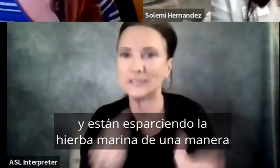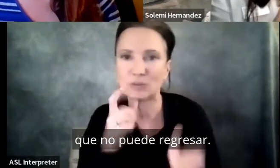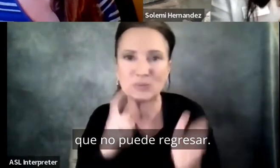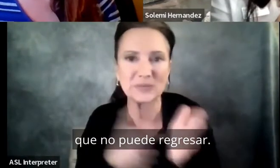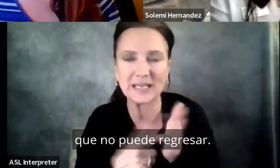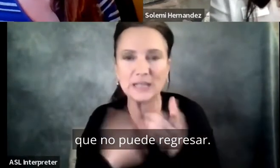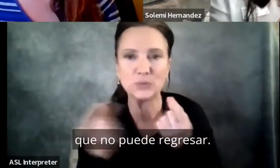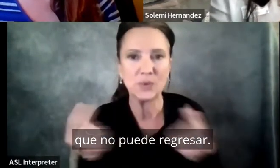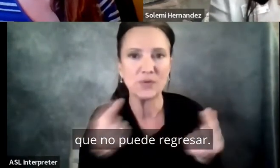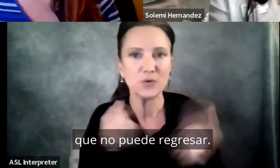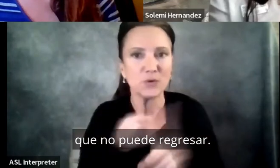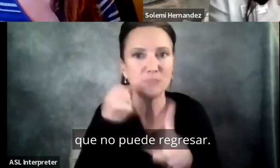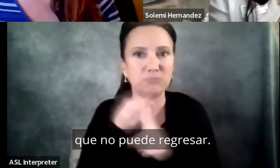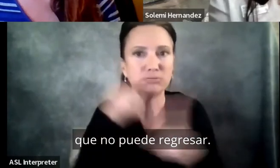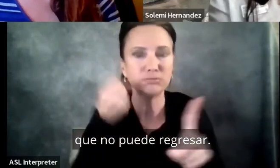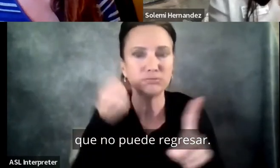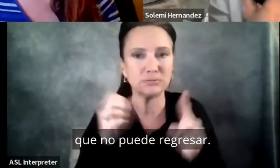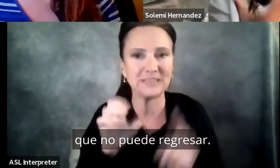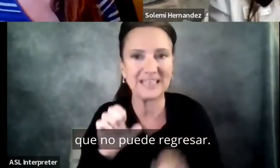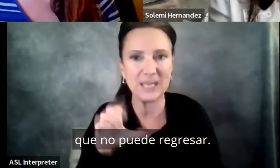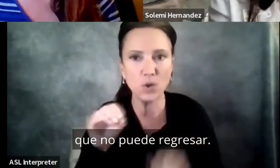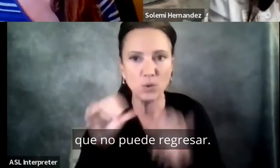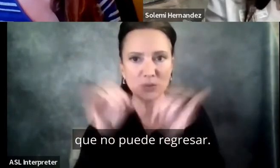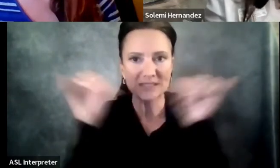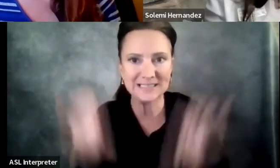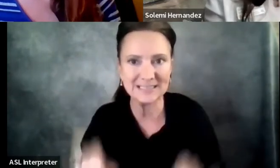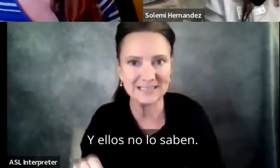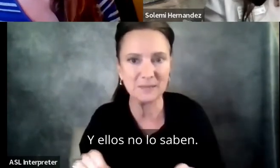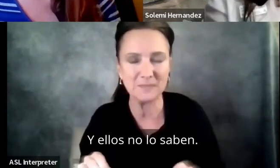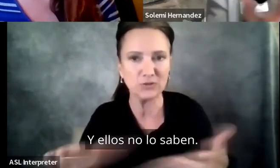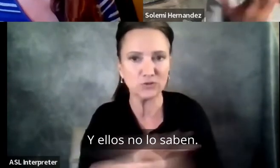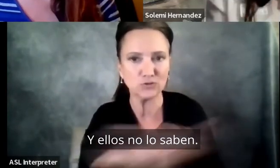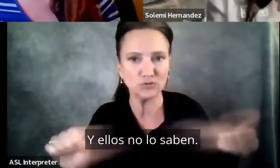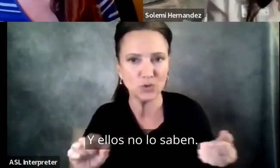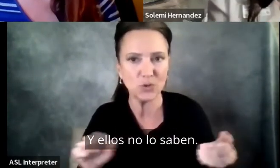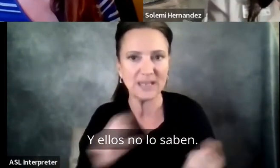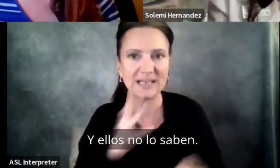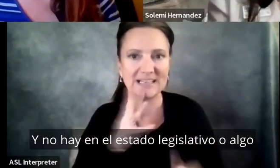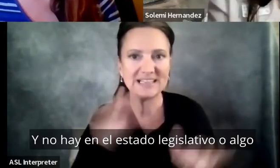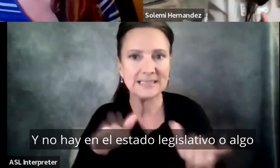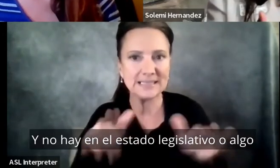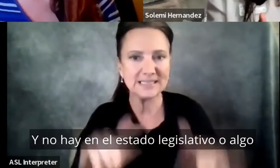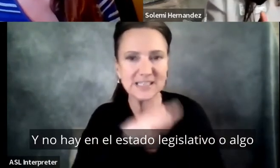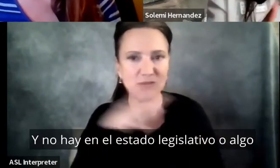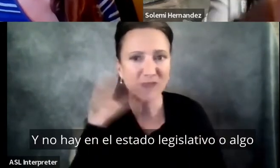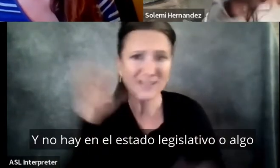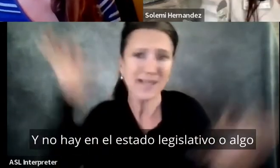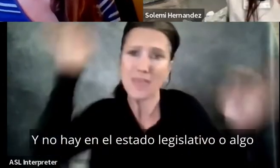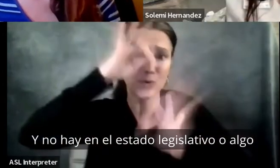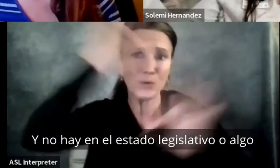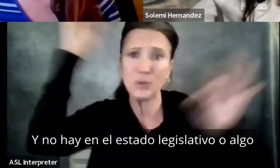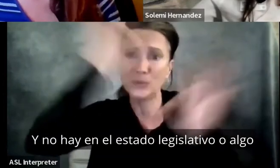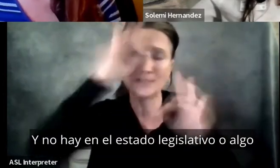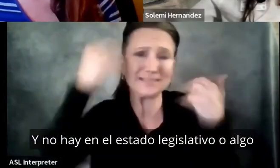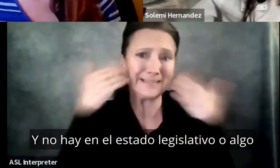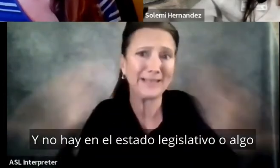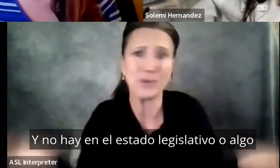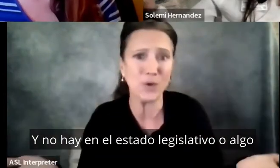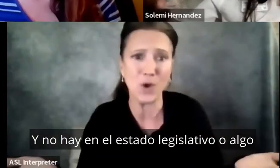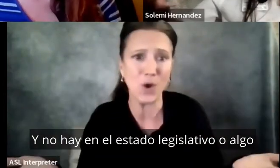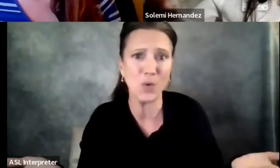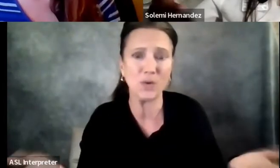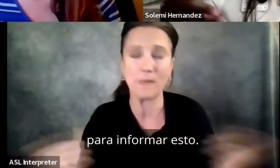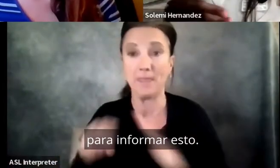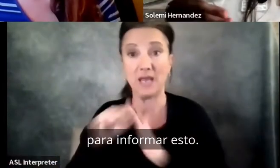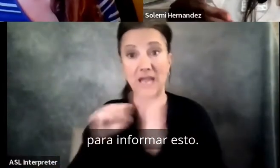in a way that they cannot bounce back, and they don't know it. And there's not in the state